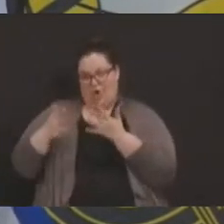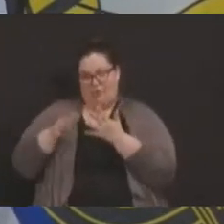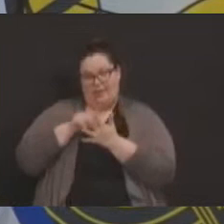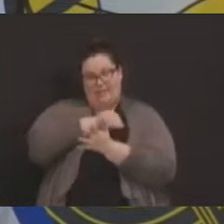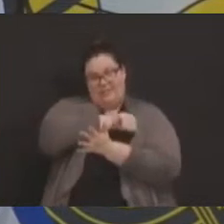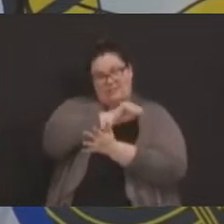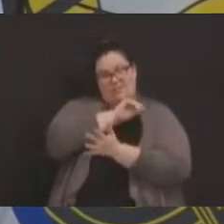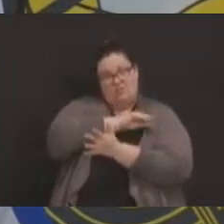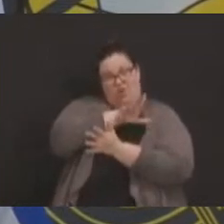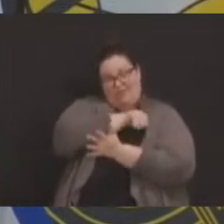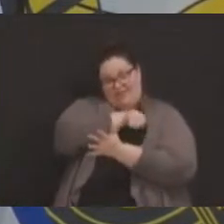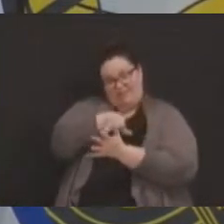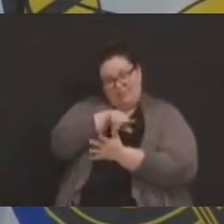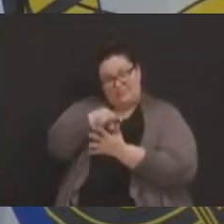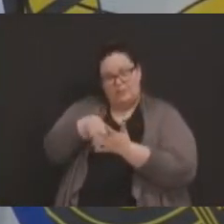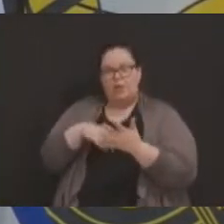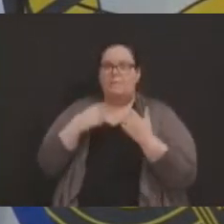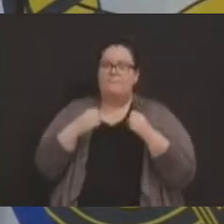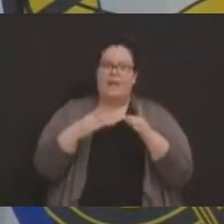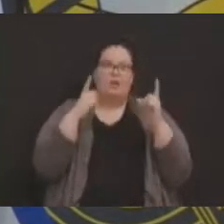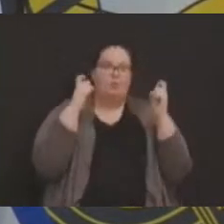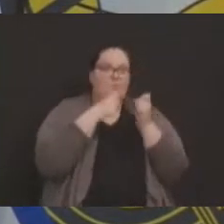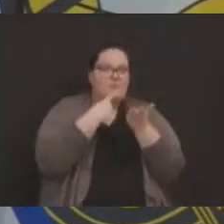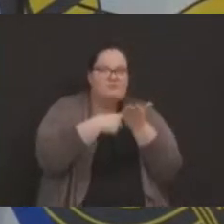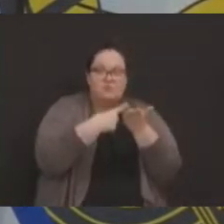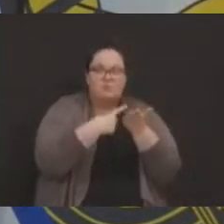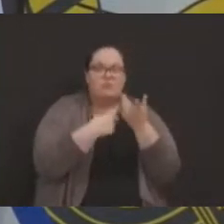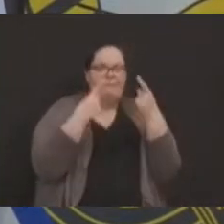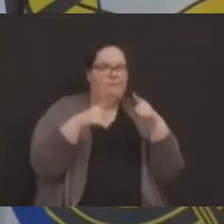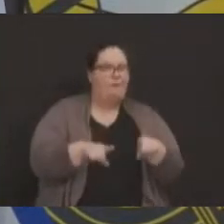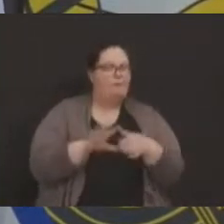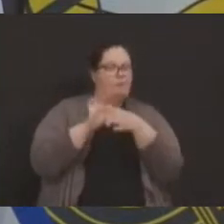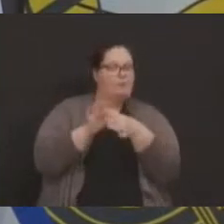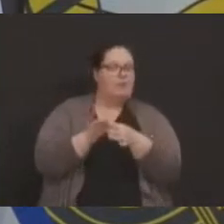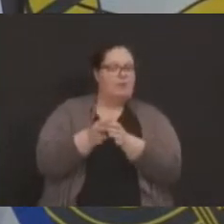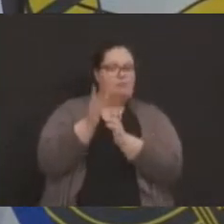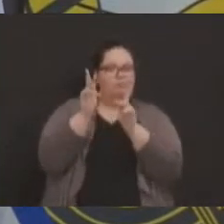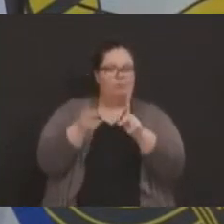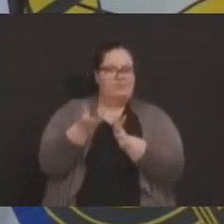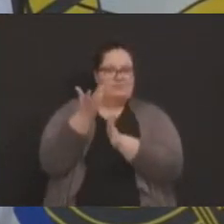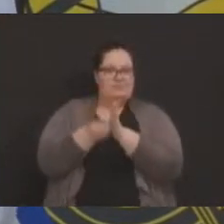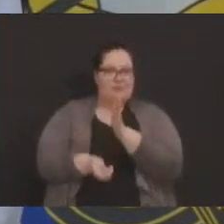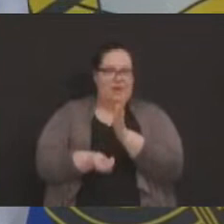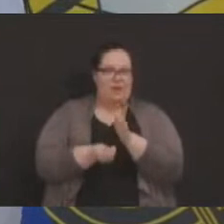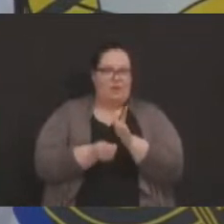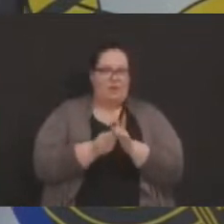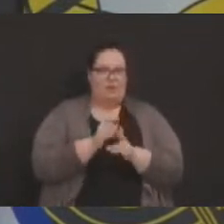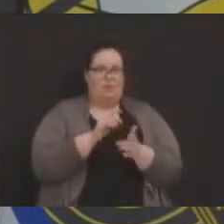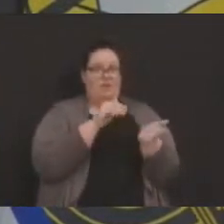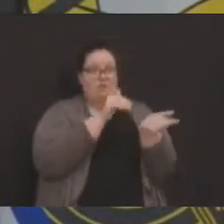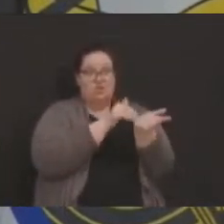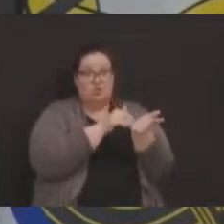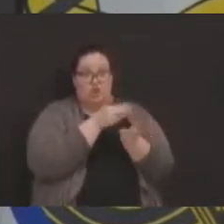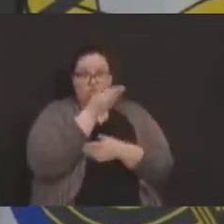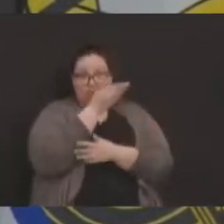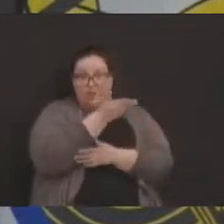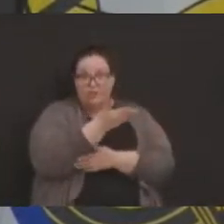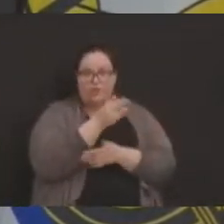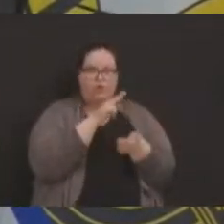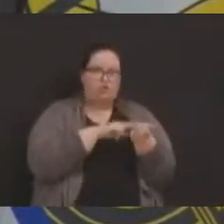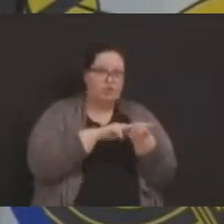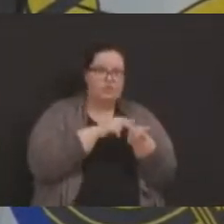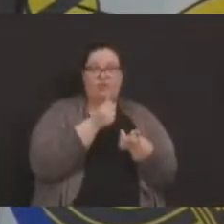physicians, because there can be more than one, as well as public health. Thank you, Ms. Sturgeon. Vicki Hogarth, CHCO